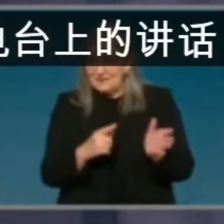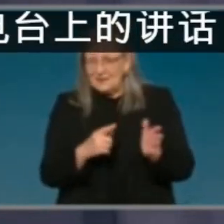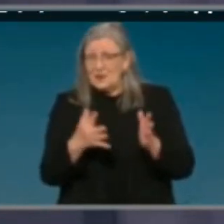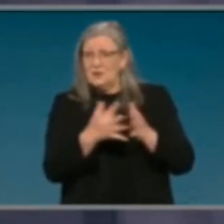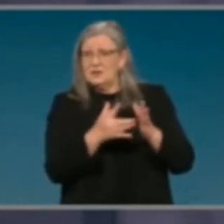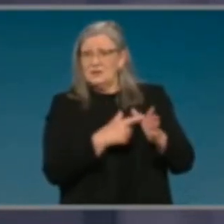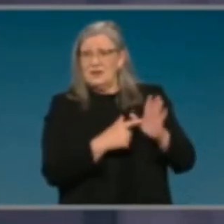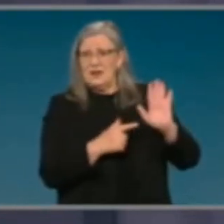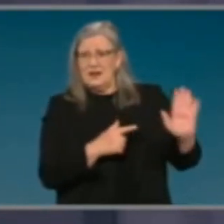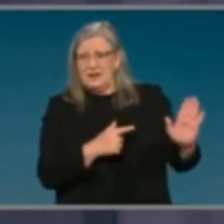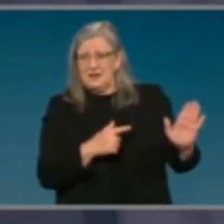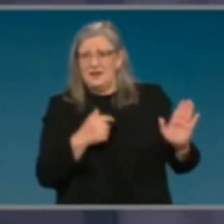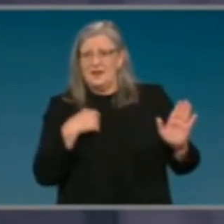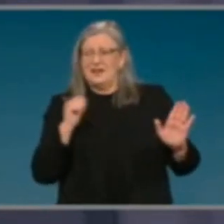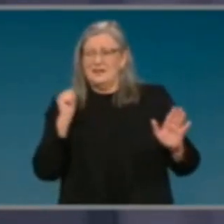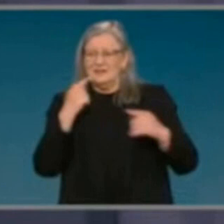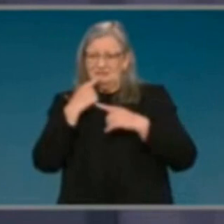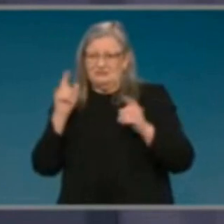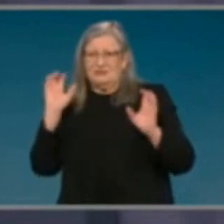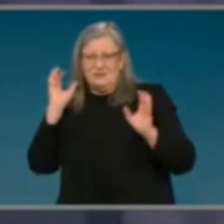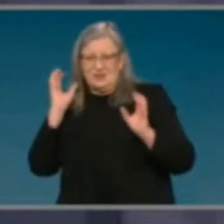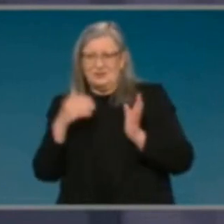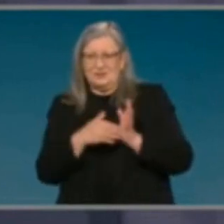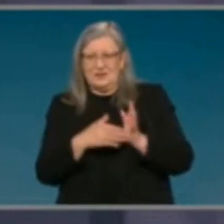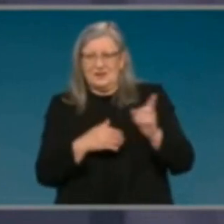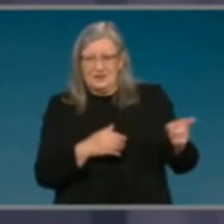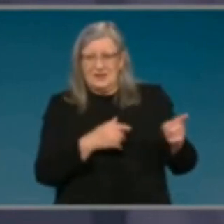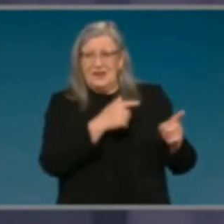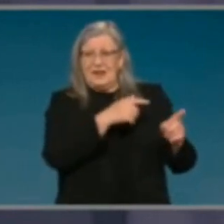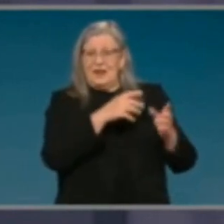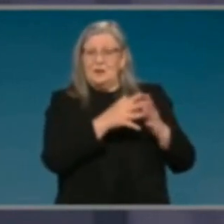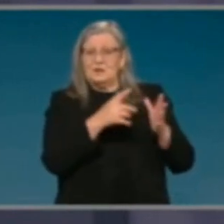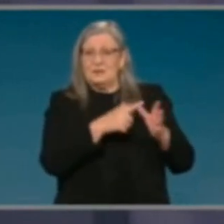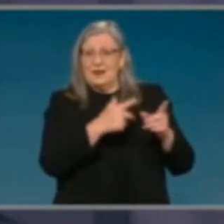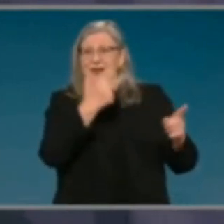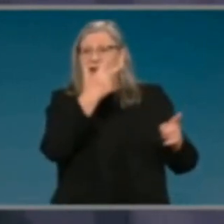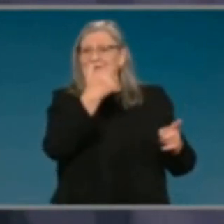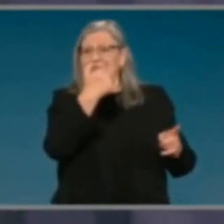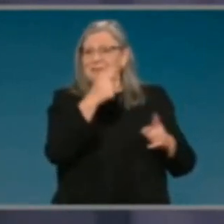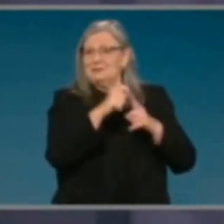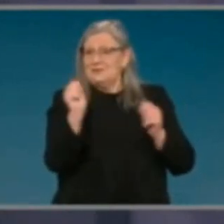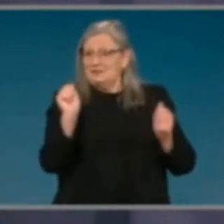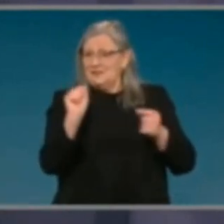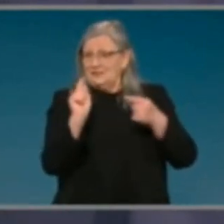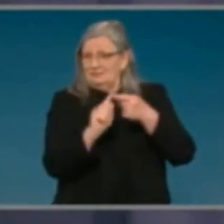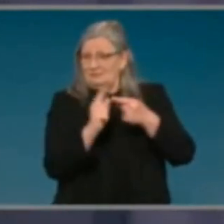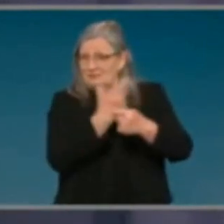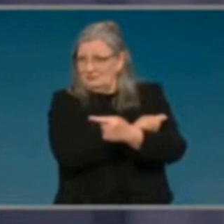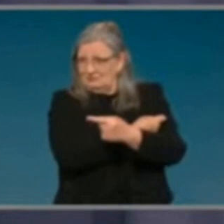and they're now at 86% vaccinated, and people from WA are doing a great job. We're seeing those vaccination